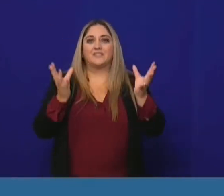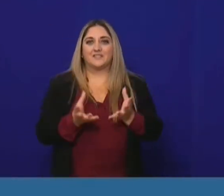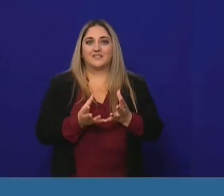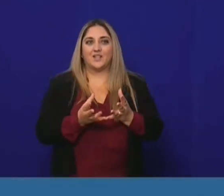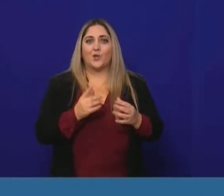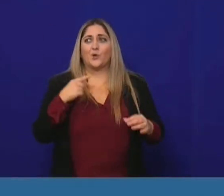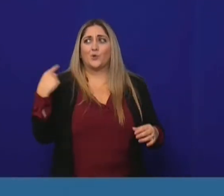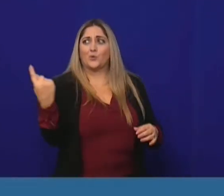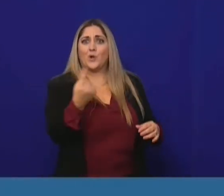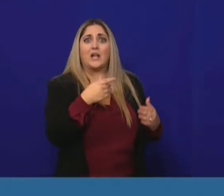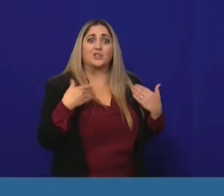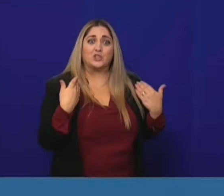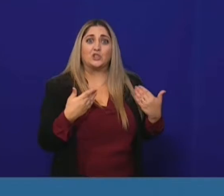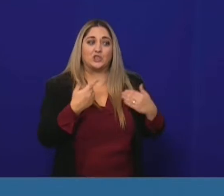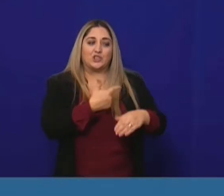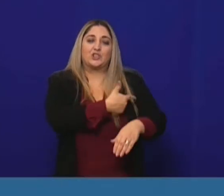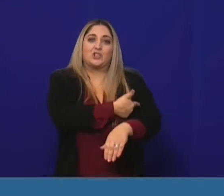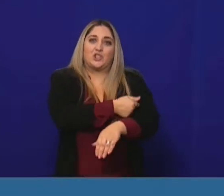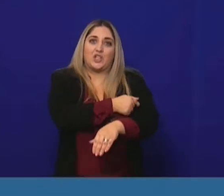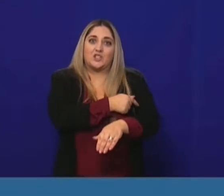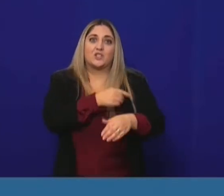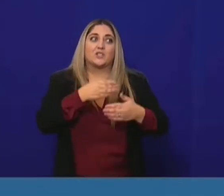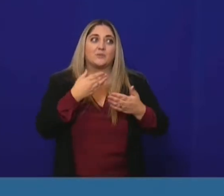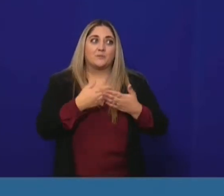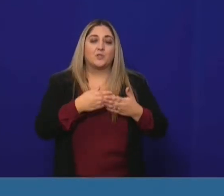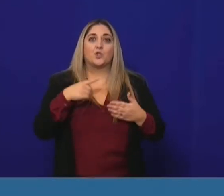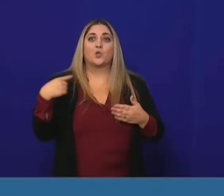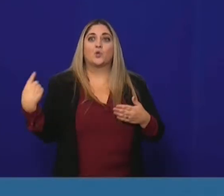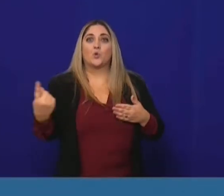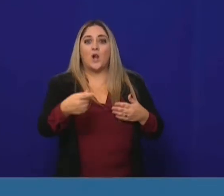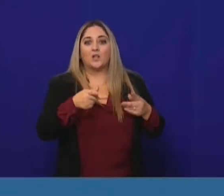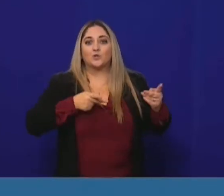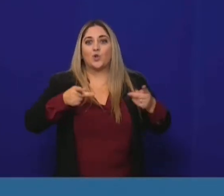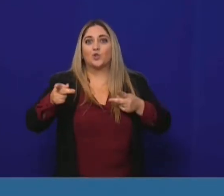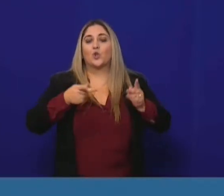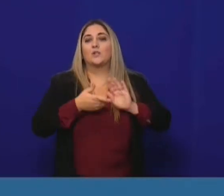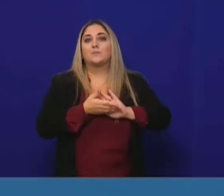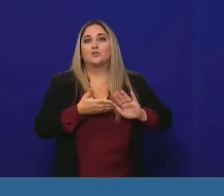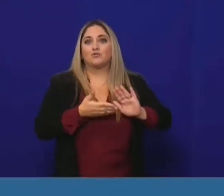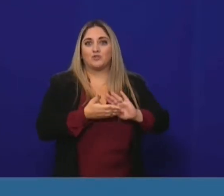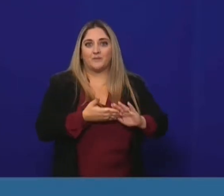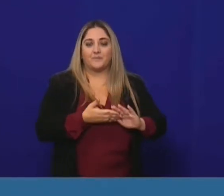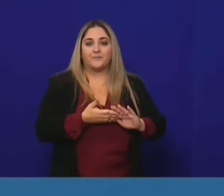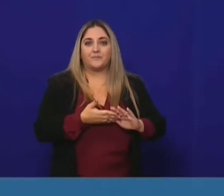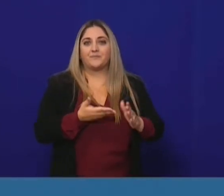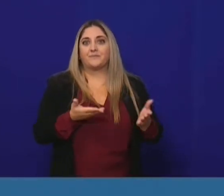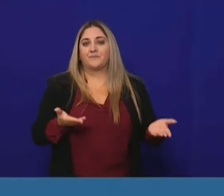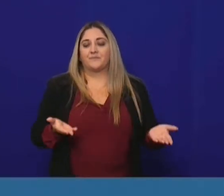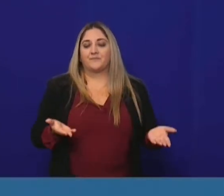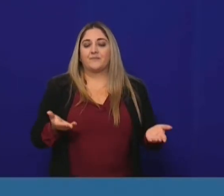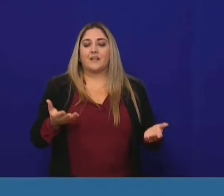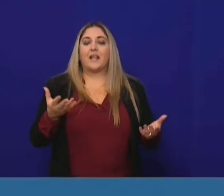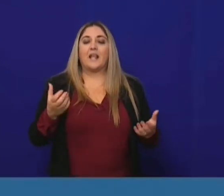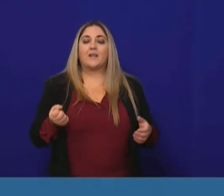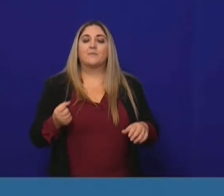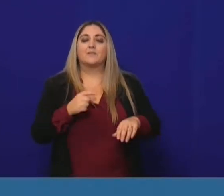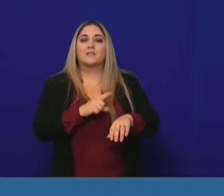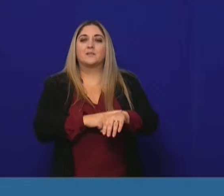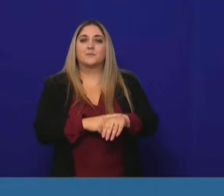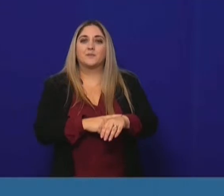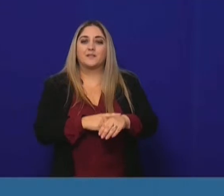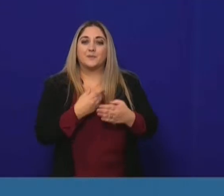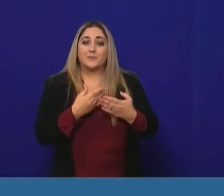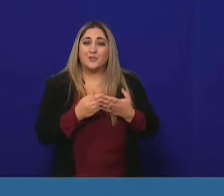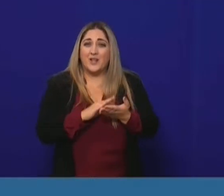kulħadd irrid din il-vaccine biex kulħadd ikun jista' jikkontrolla s-sitwazzjoni li qiegħda. Ġifieri inti għandek perjodu fejn sakemm